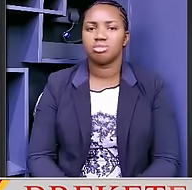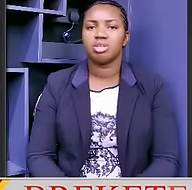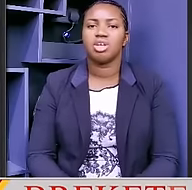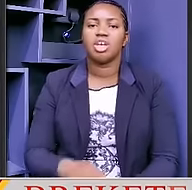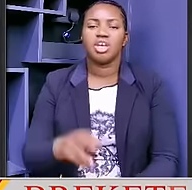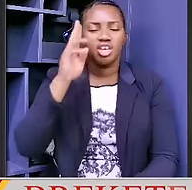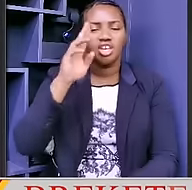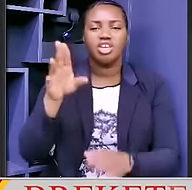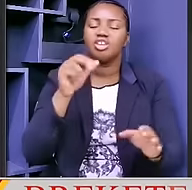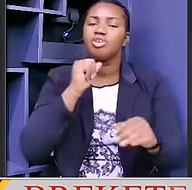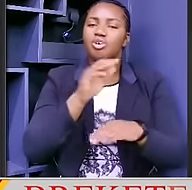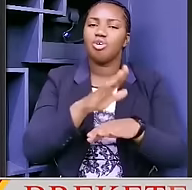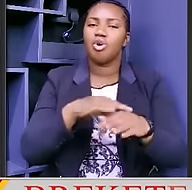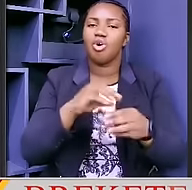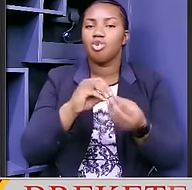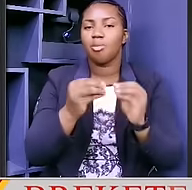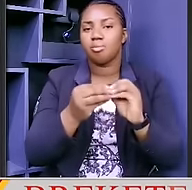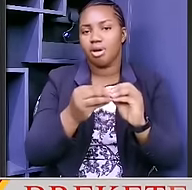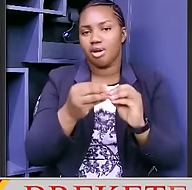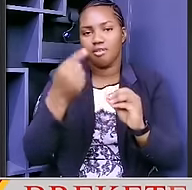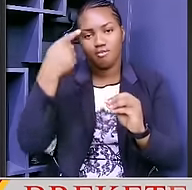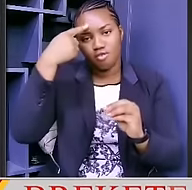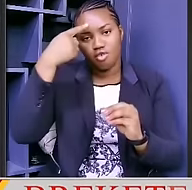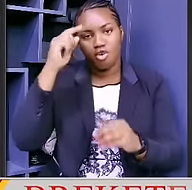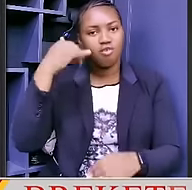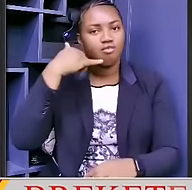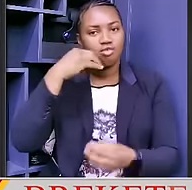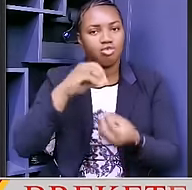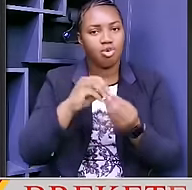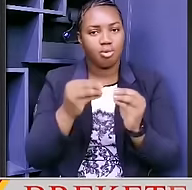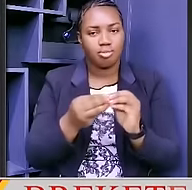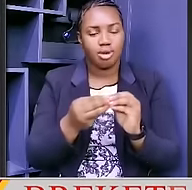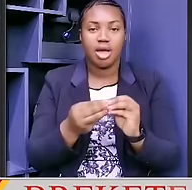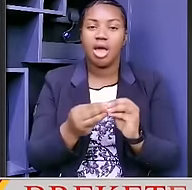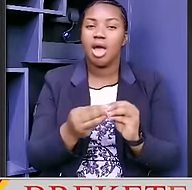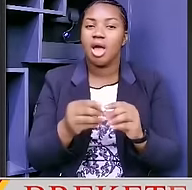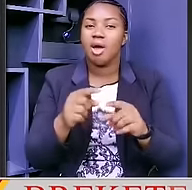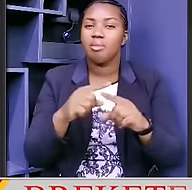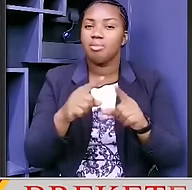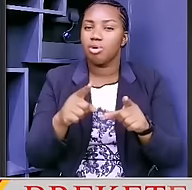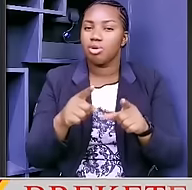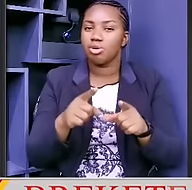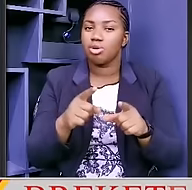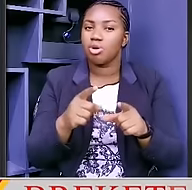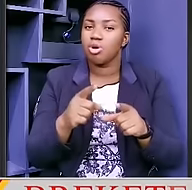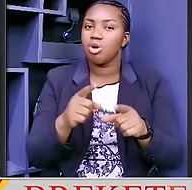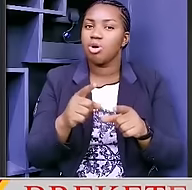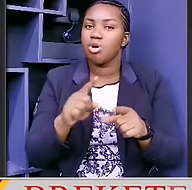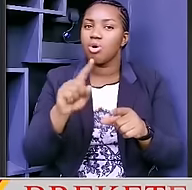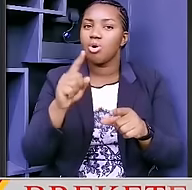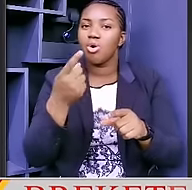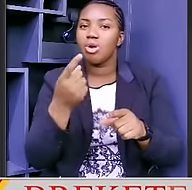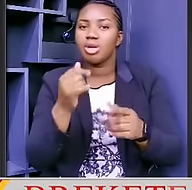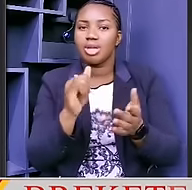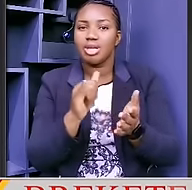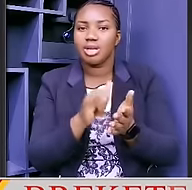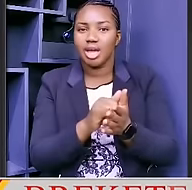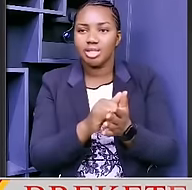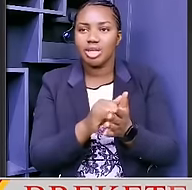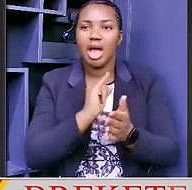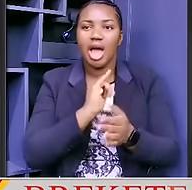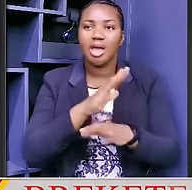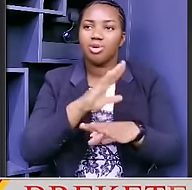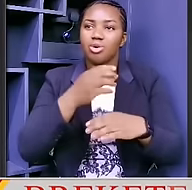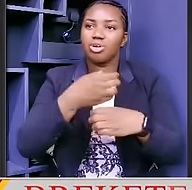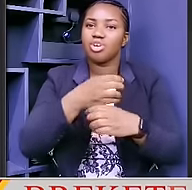number. The only thing be say me, I know they create competition for my people. You get person where